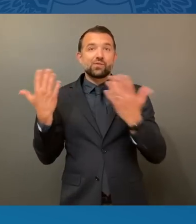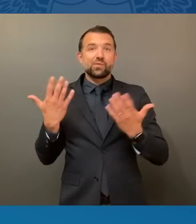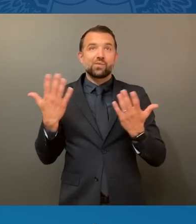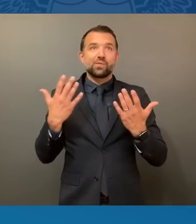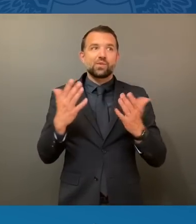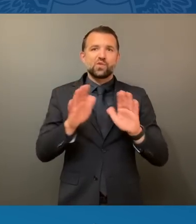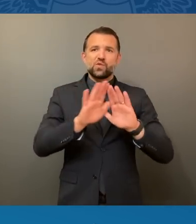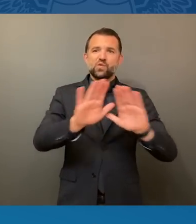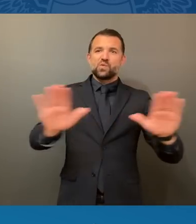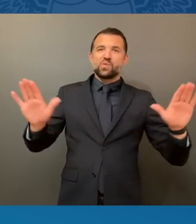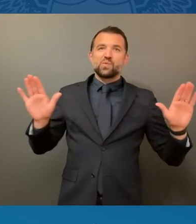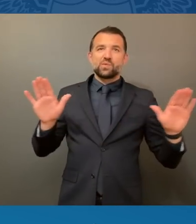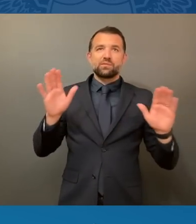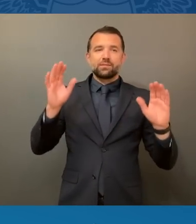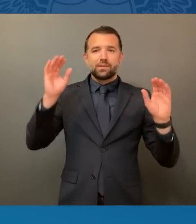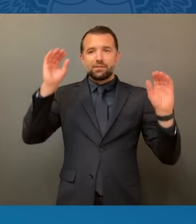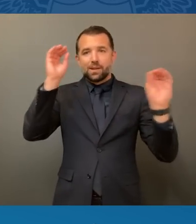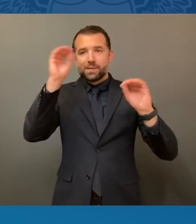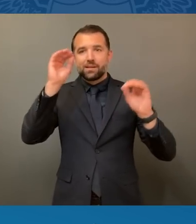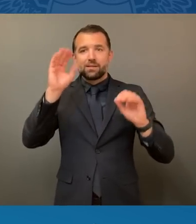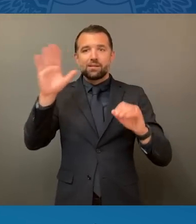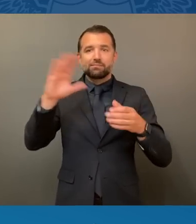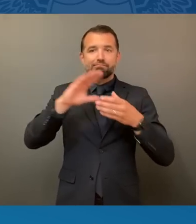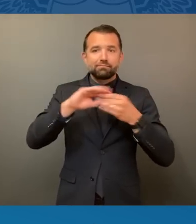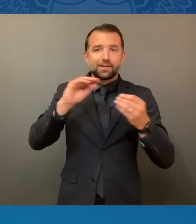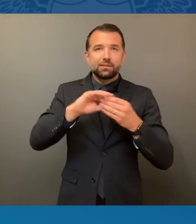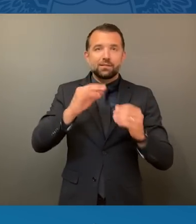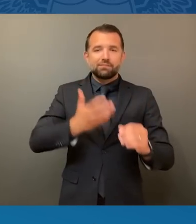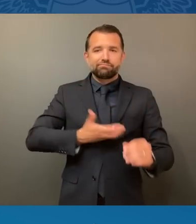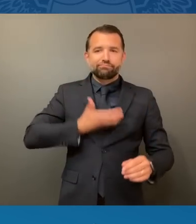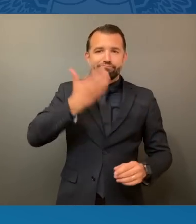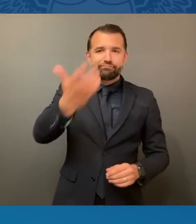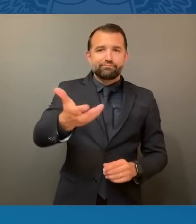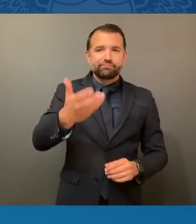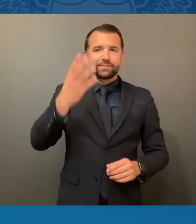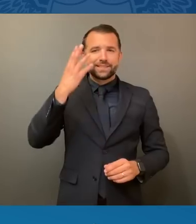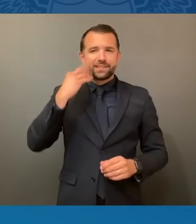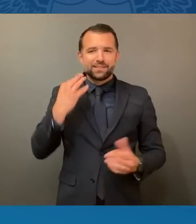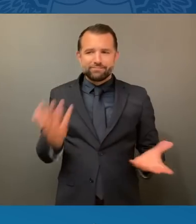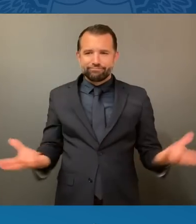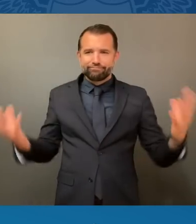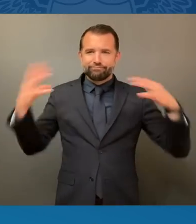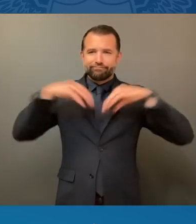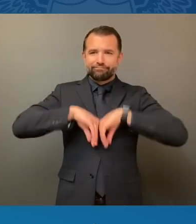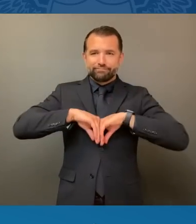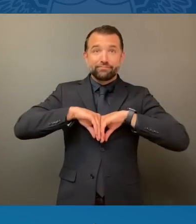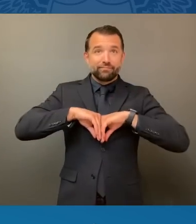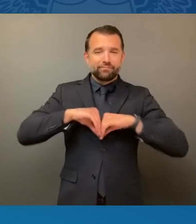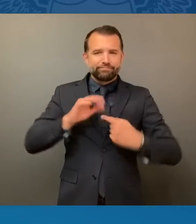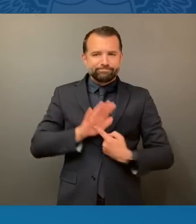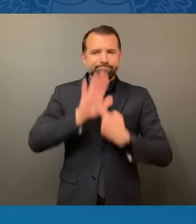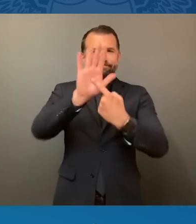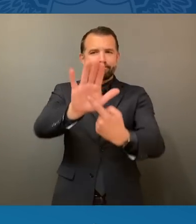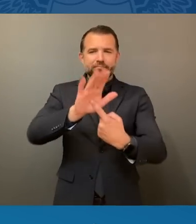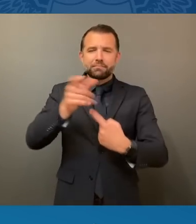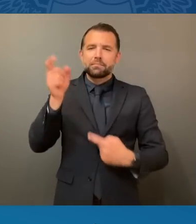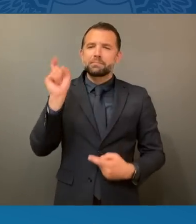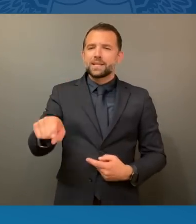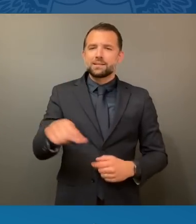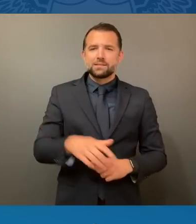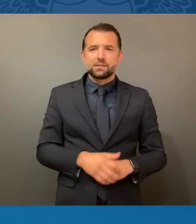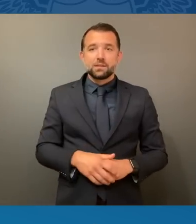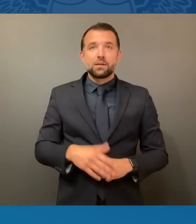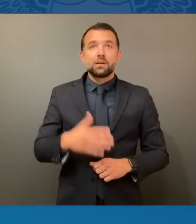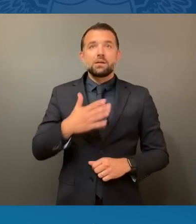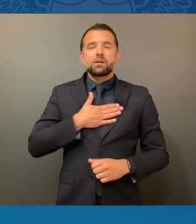probably often never been in that room. Absolutely. And that gives me joy. I love it. I am joyful about the